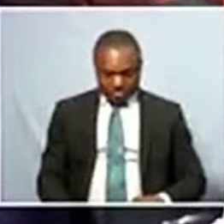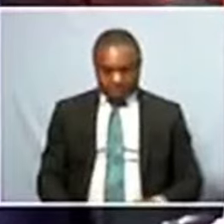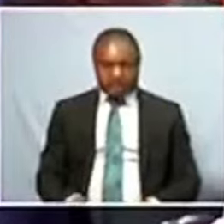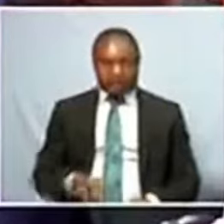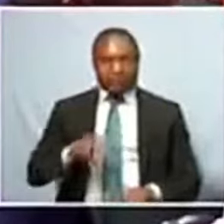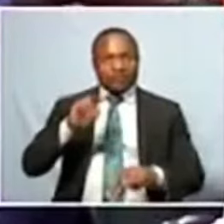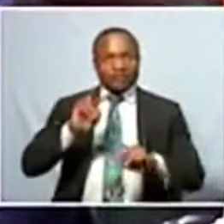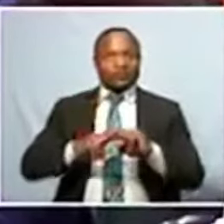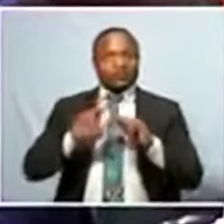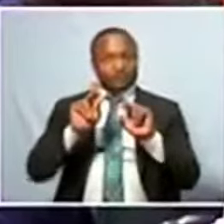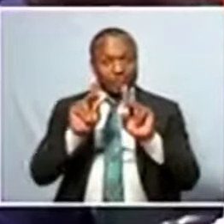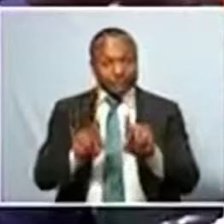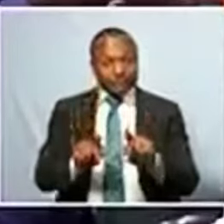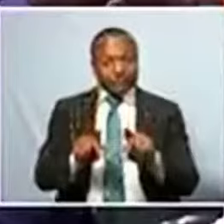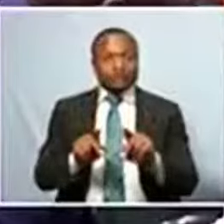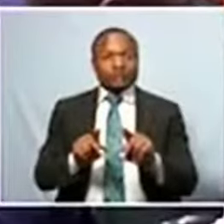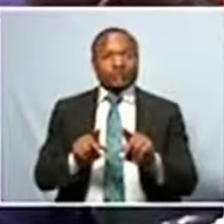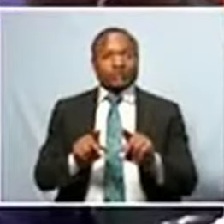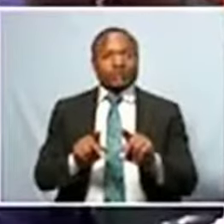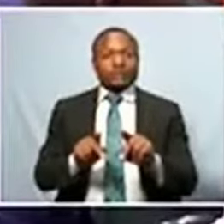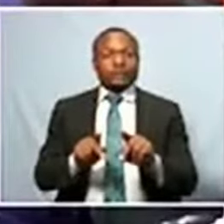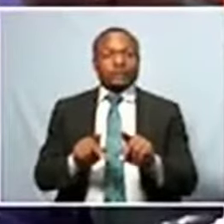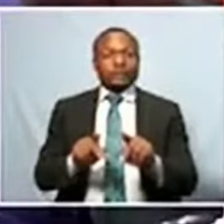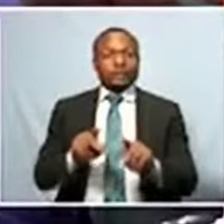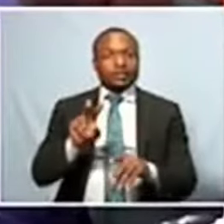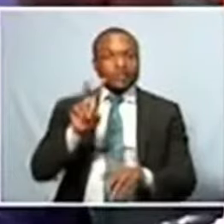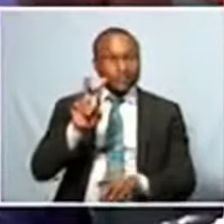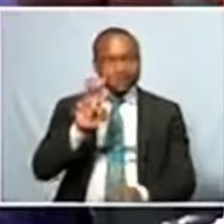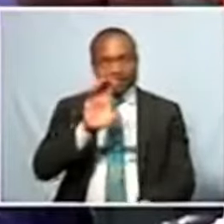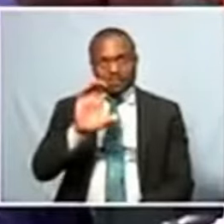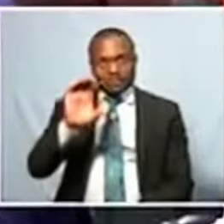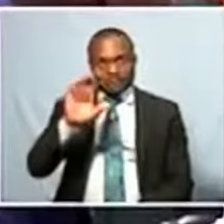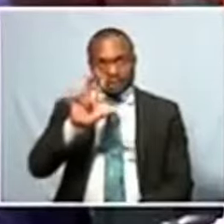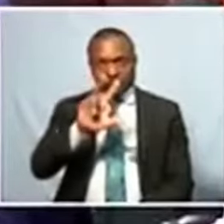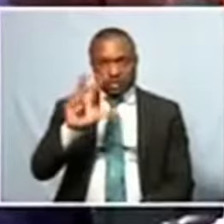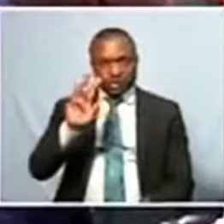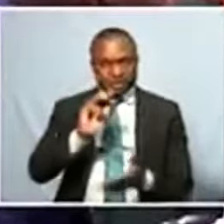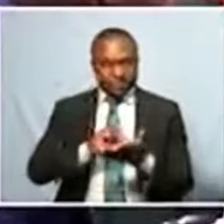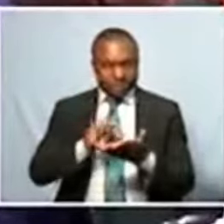Mr. Chairperson, I beg to move that